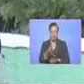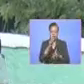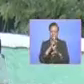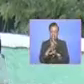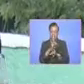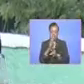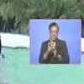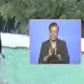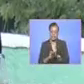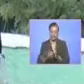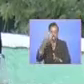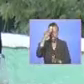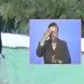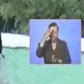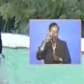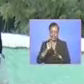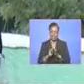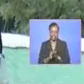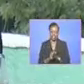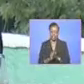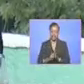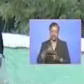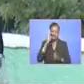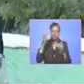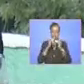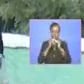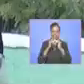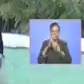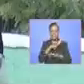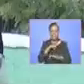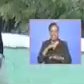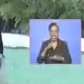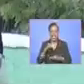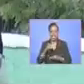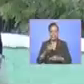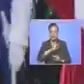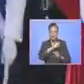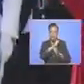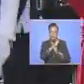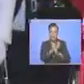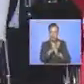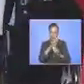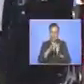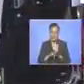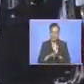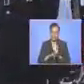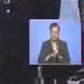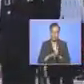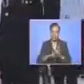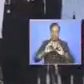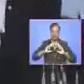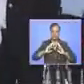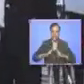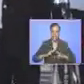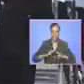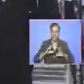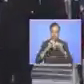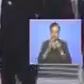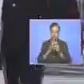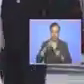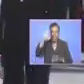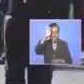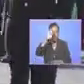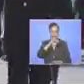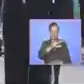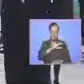professionalism, knowledge, fairness, and firmness. Now retired Commissioner Ellison Greenslade leaves the Royal